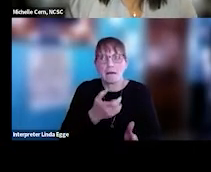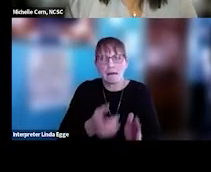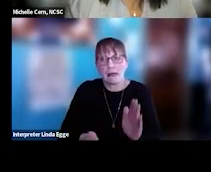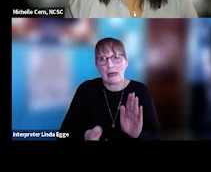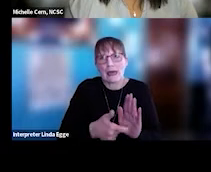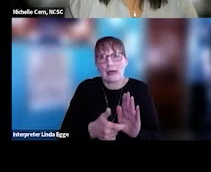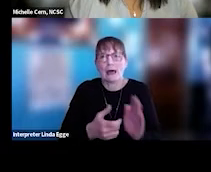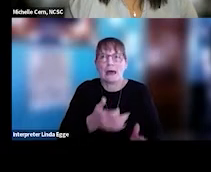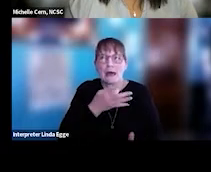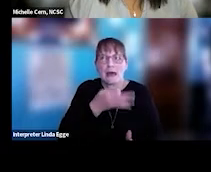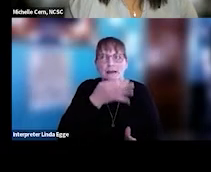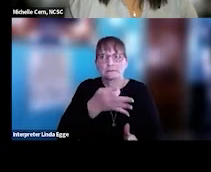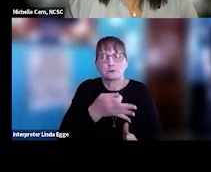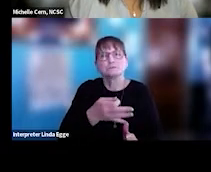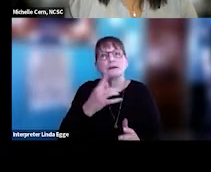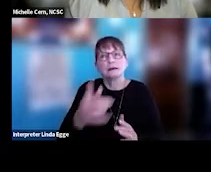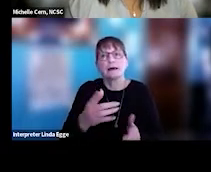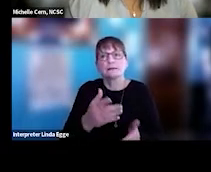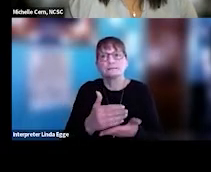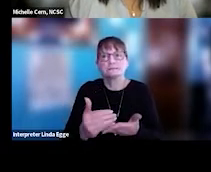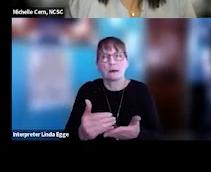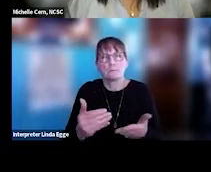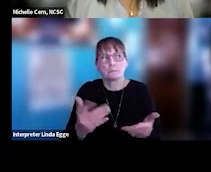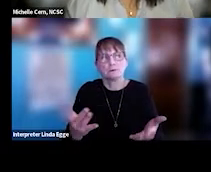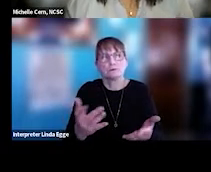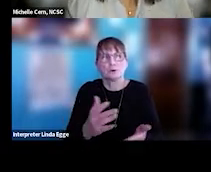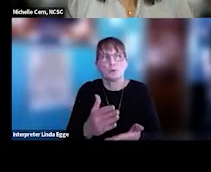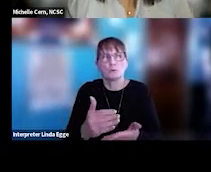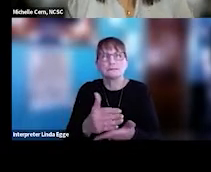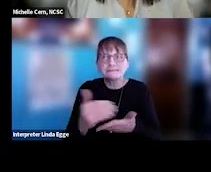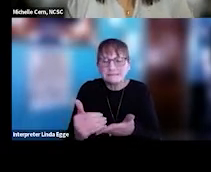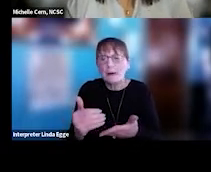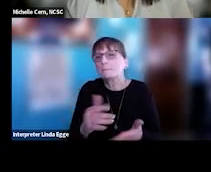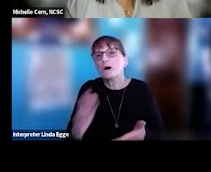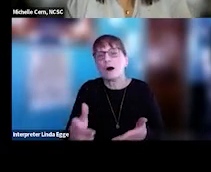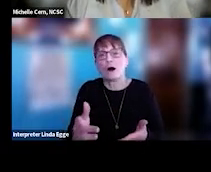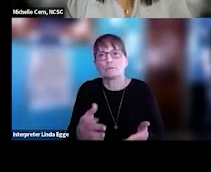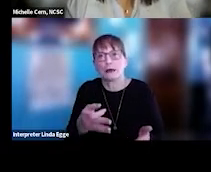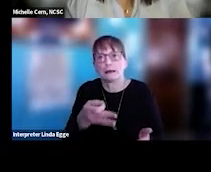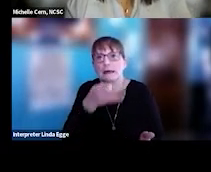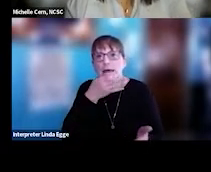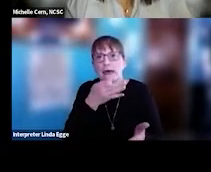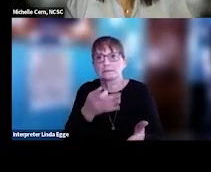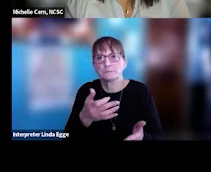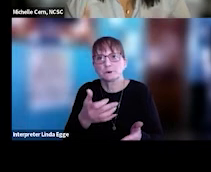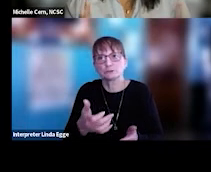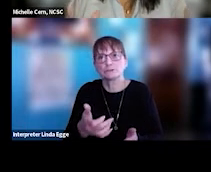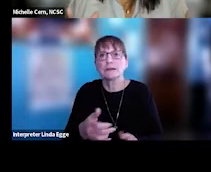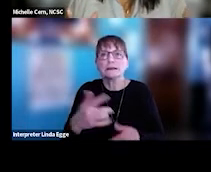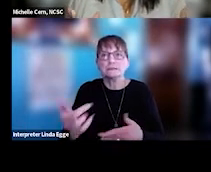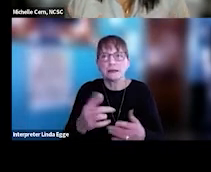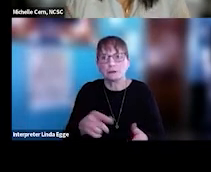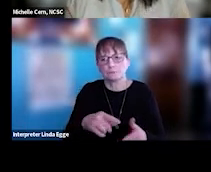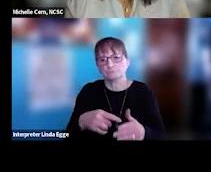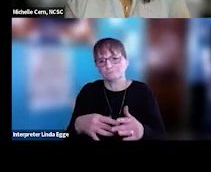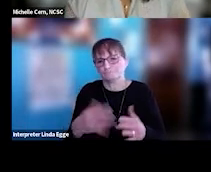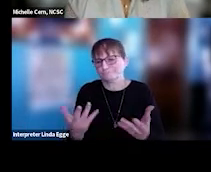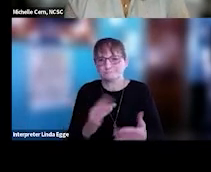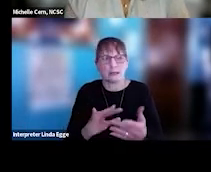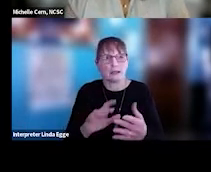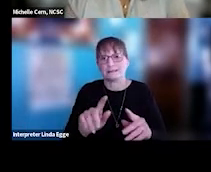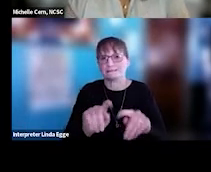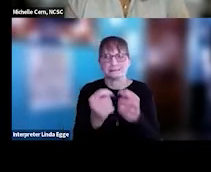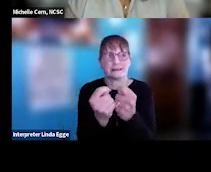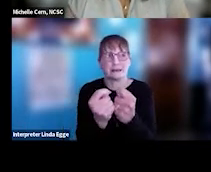champion. And so those medical experts and the judicial champion served as the hub team,